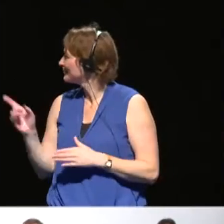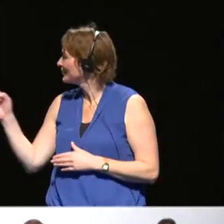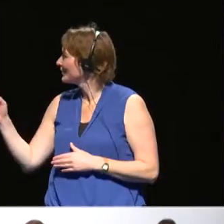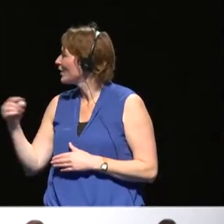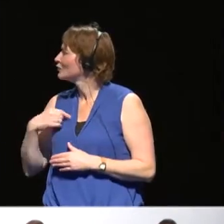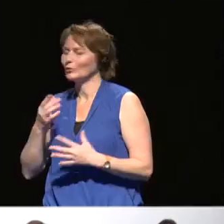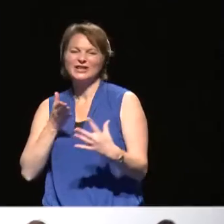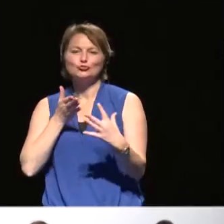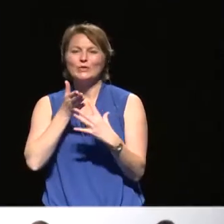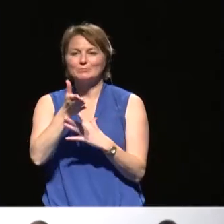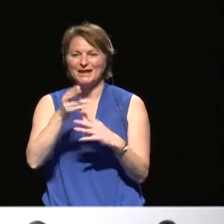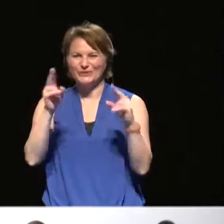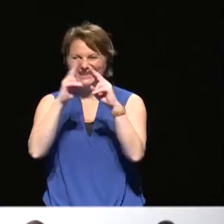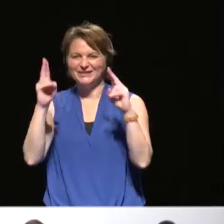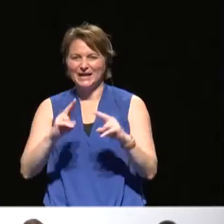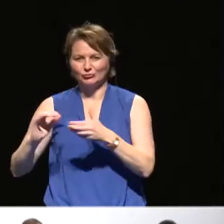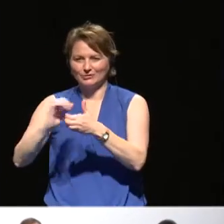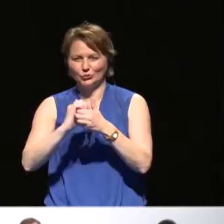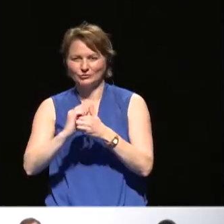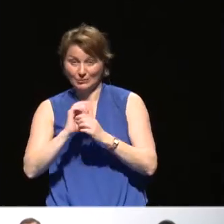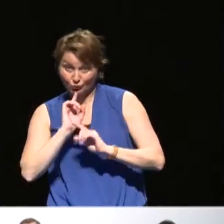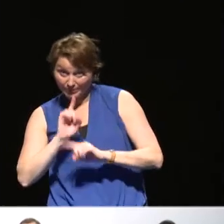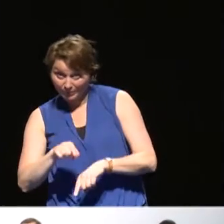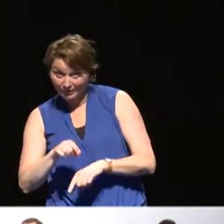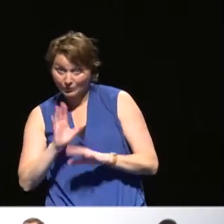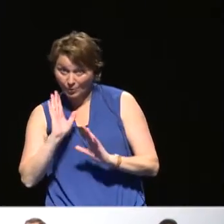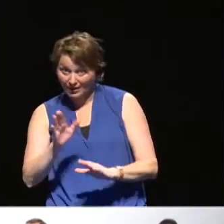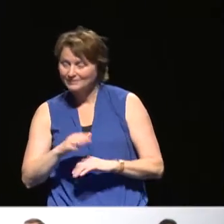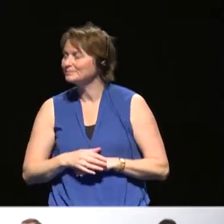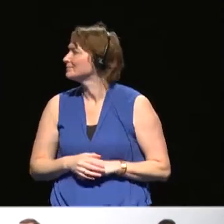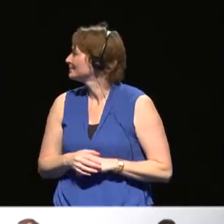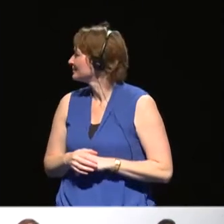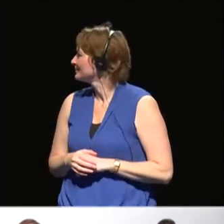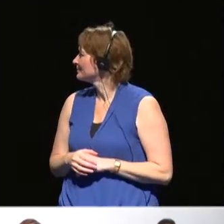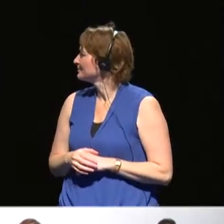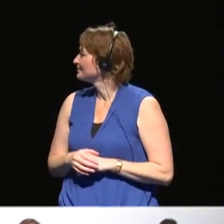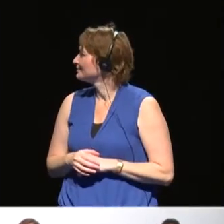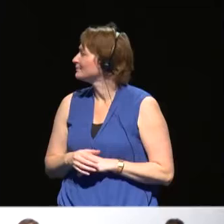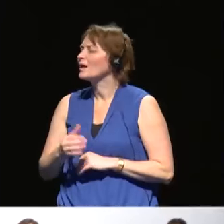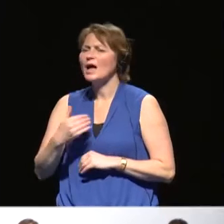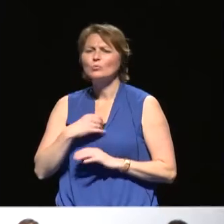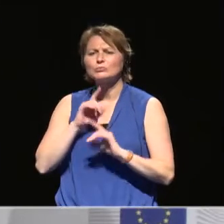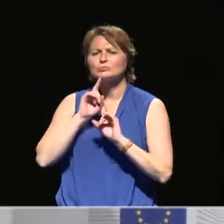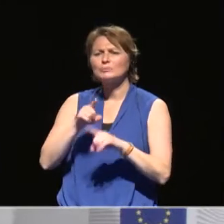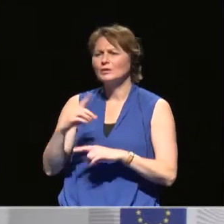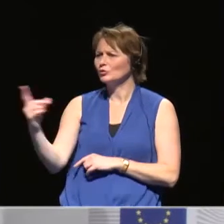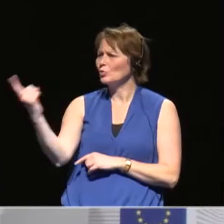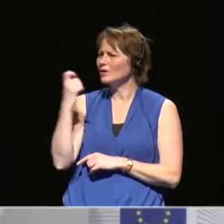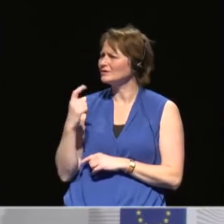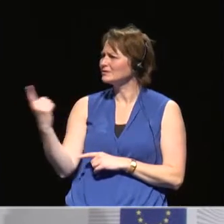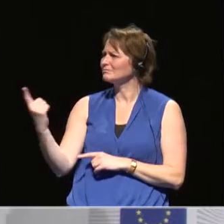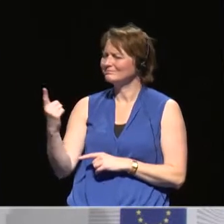Transparency International. Let me just respond to the question about why civil society is not